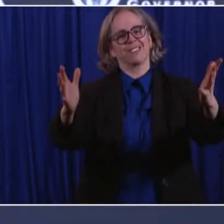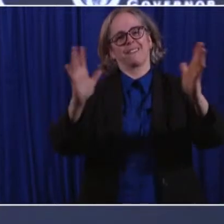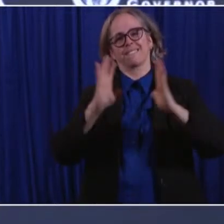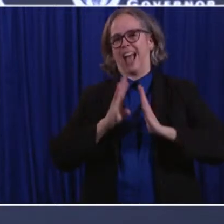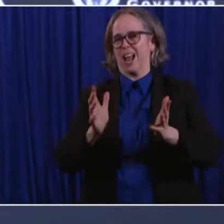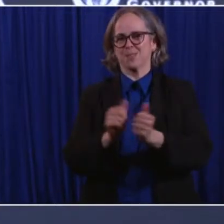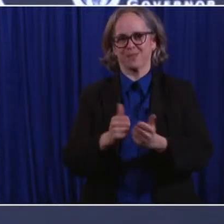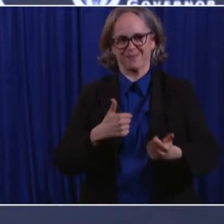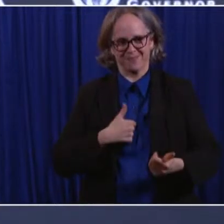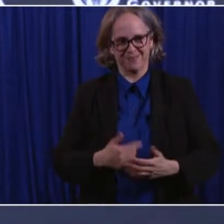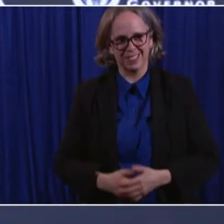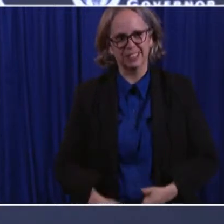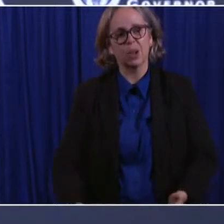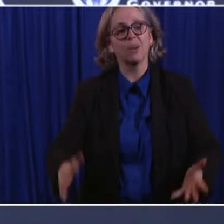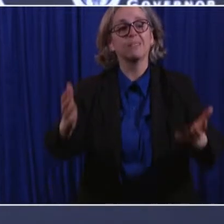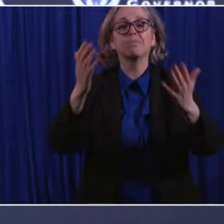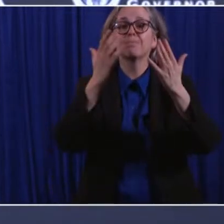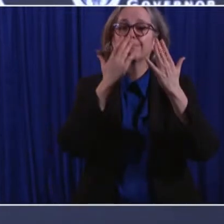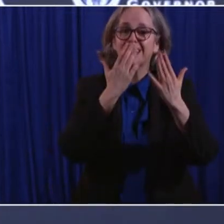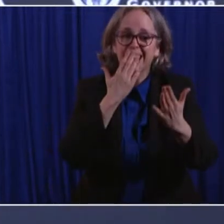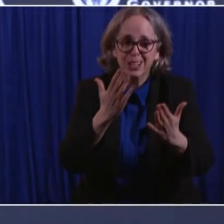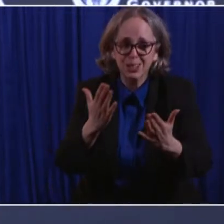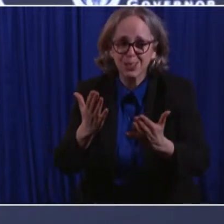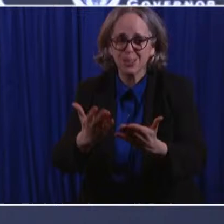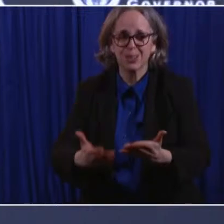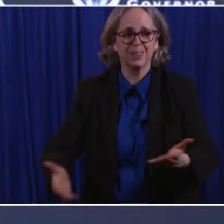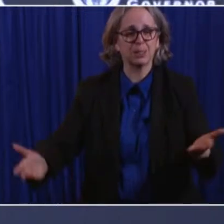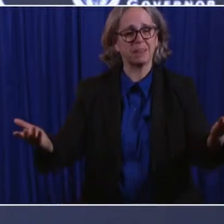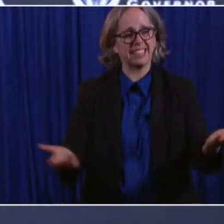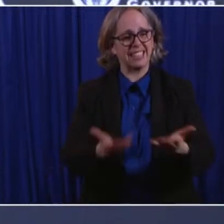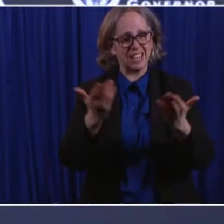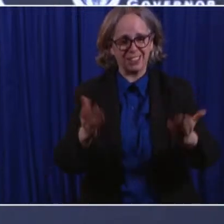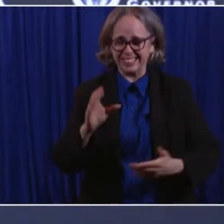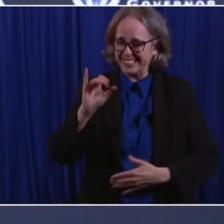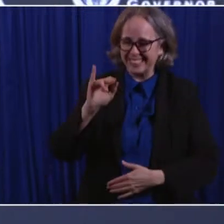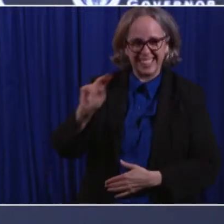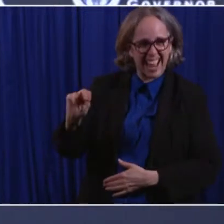at Xavier University. And we look forward to talking